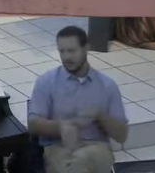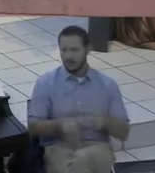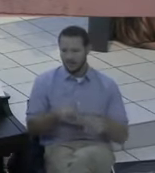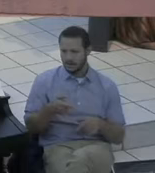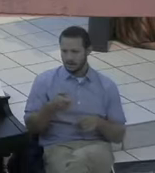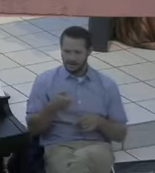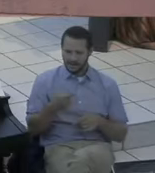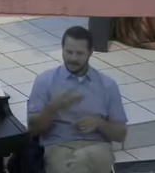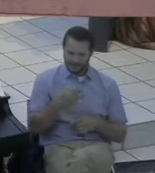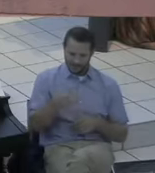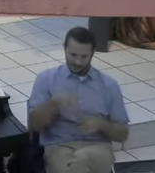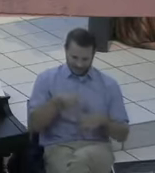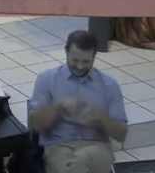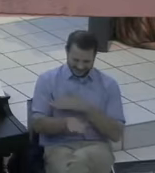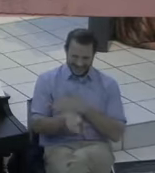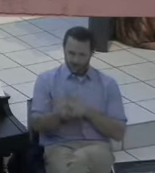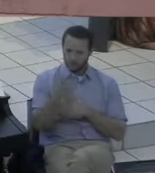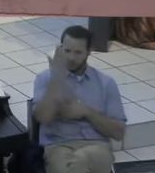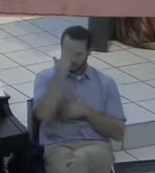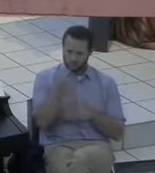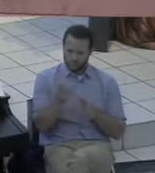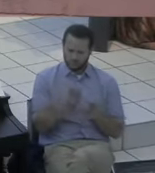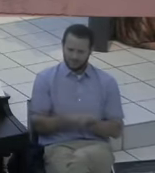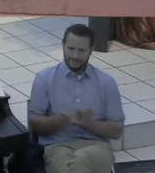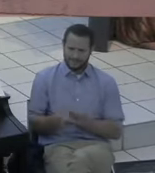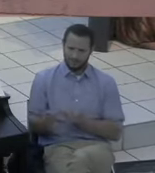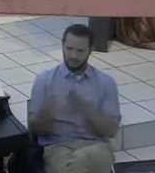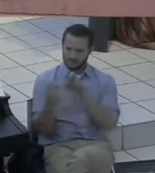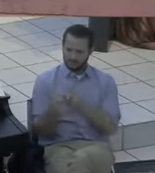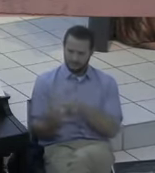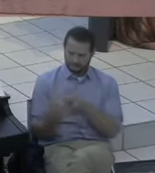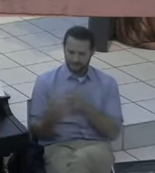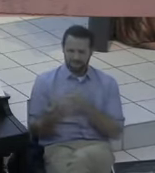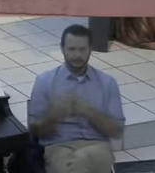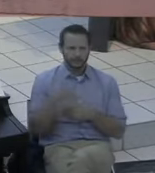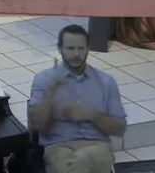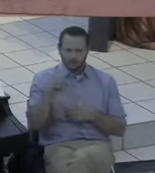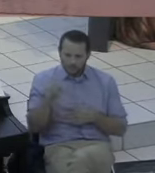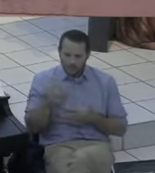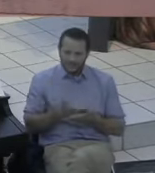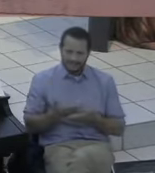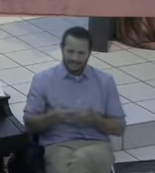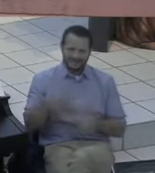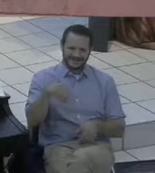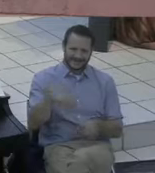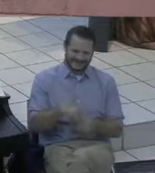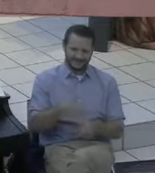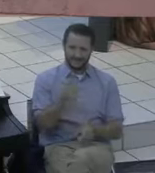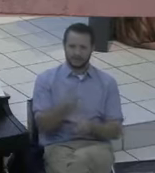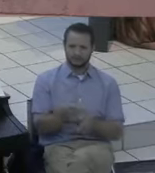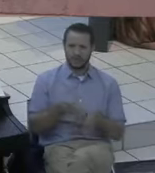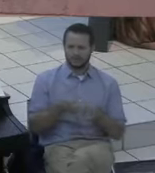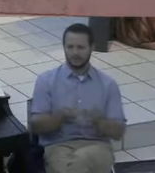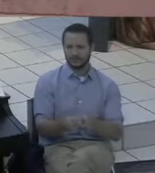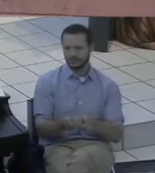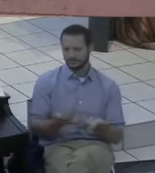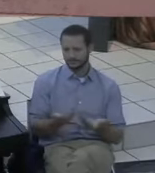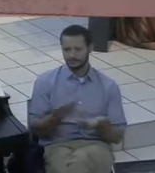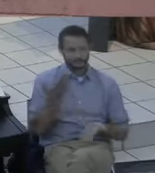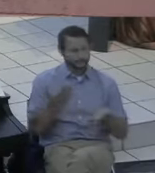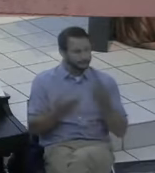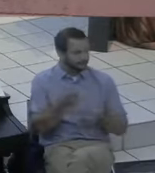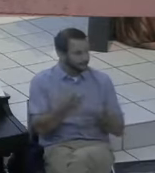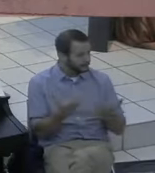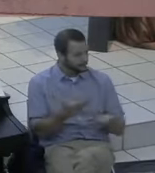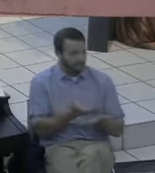you have taken those first steps. Do something in the right direction. Maybe you want to buy